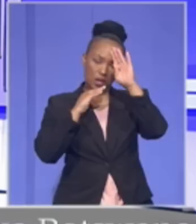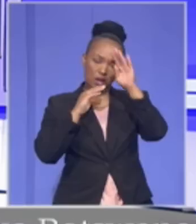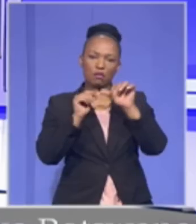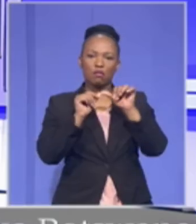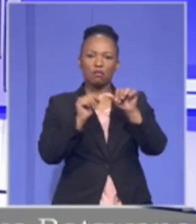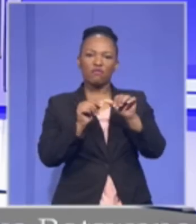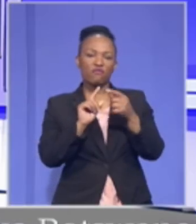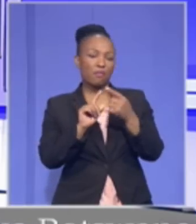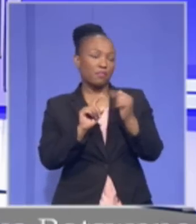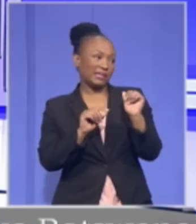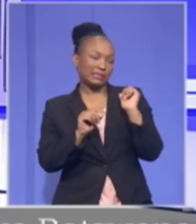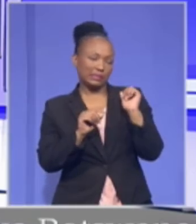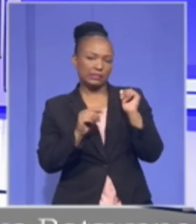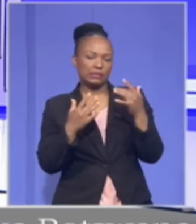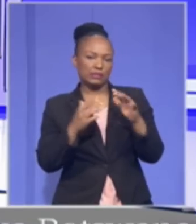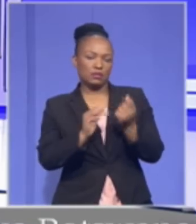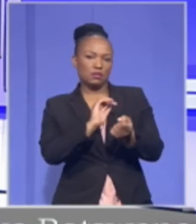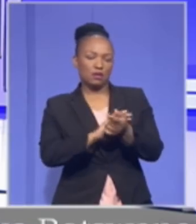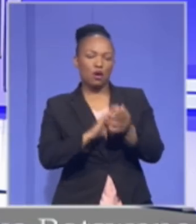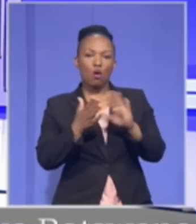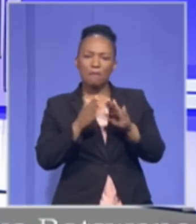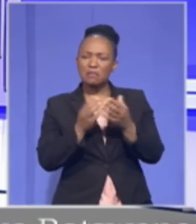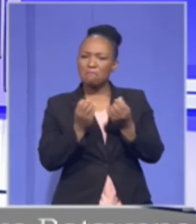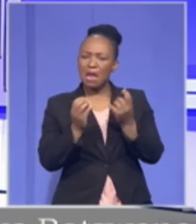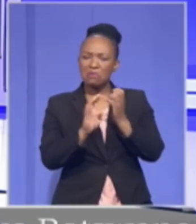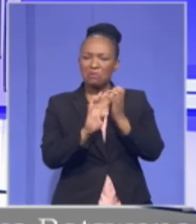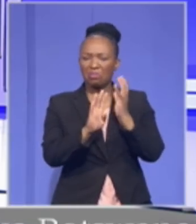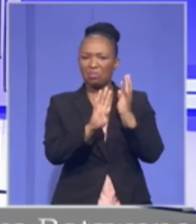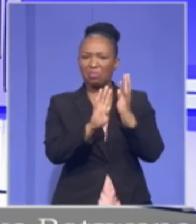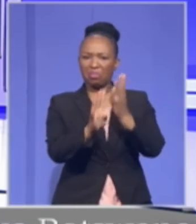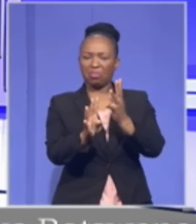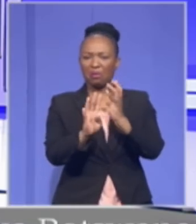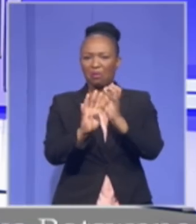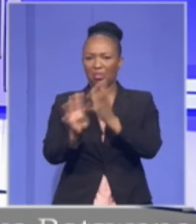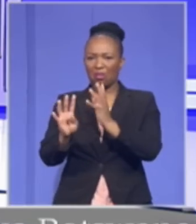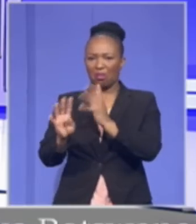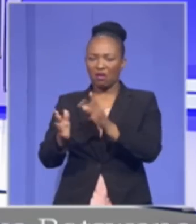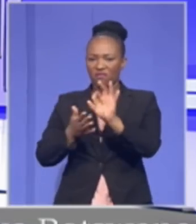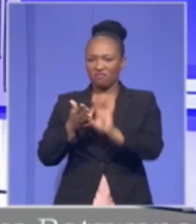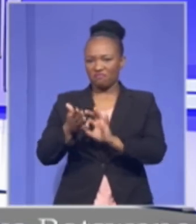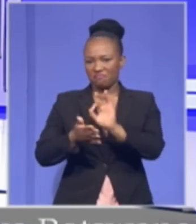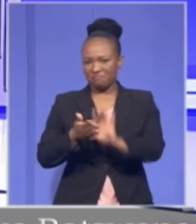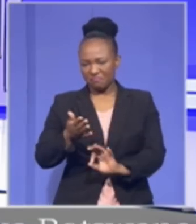la maabane mo badudi ba naga yeo ba bego ba tšwile ka makatana mane go ya go kgetha.